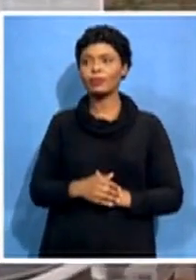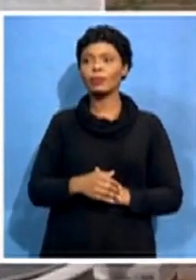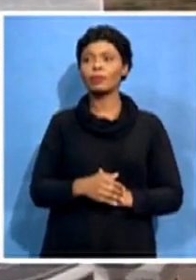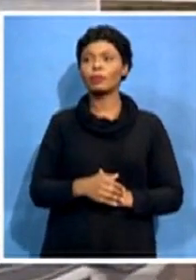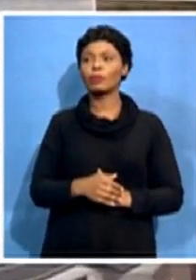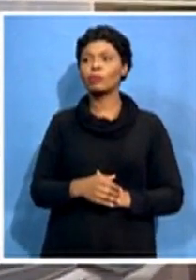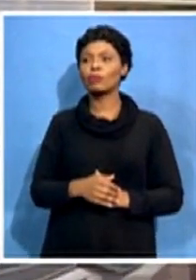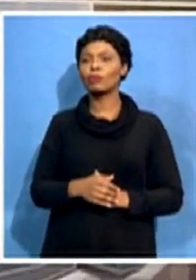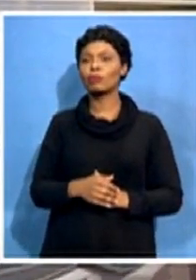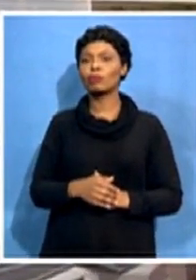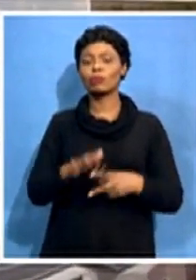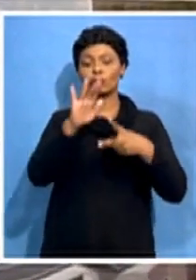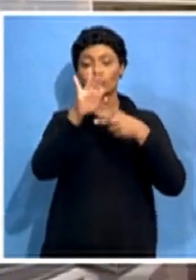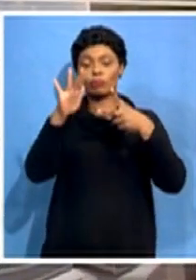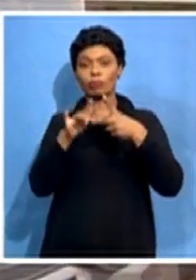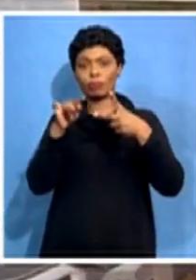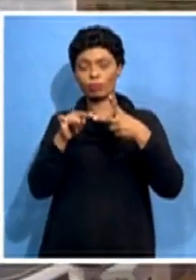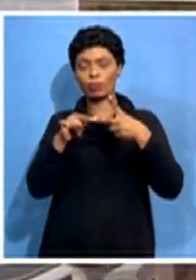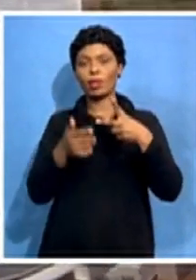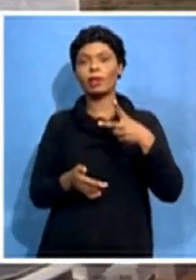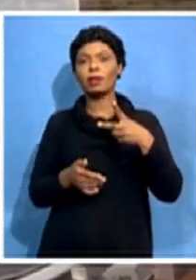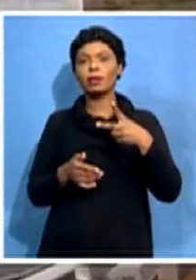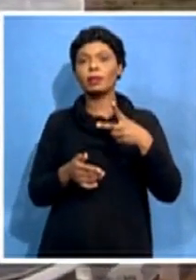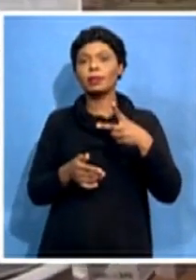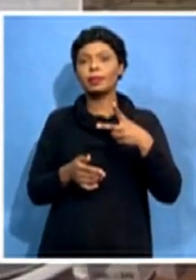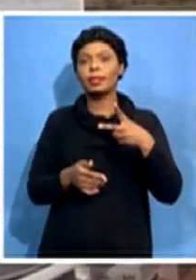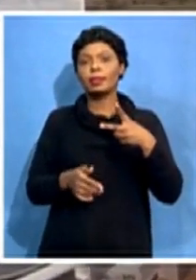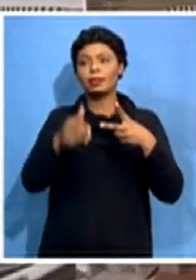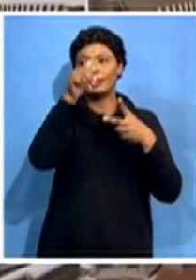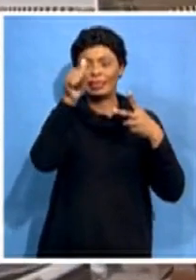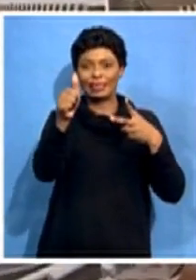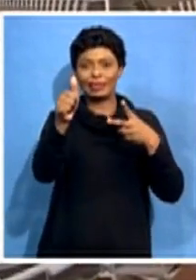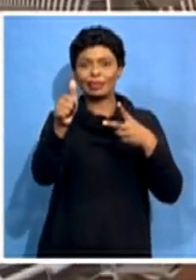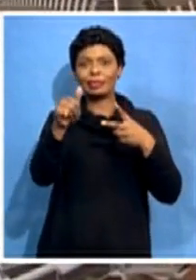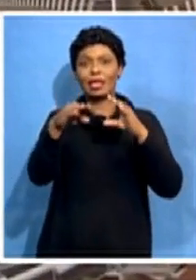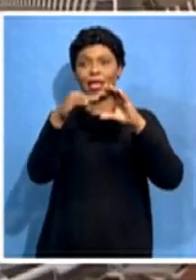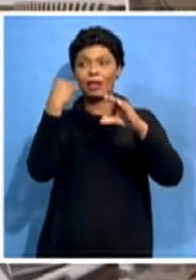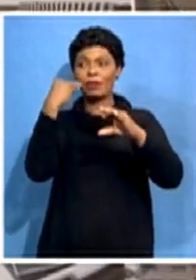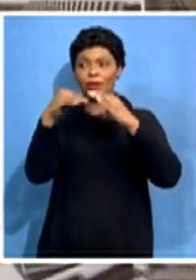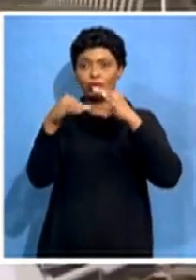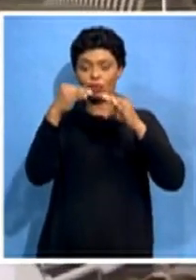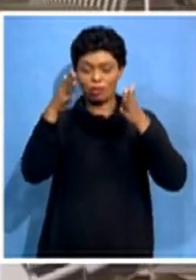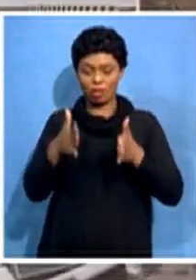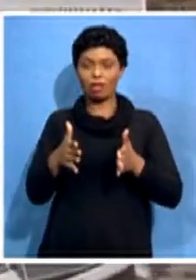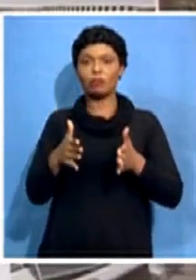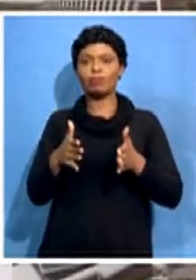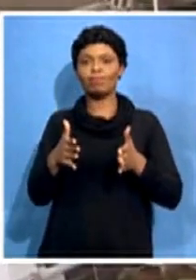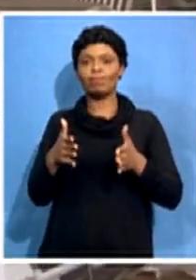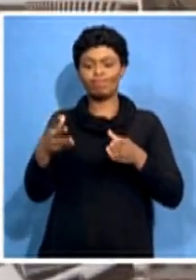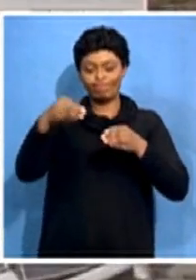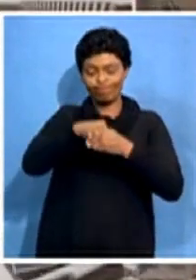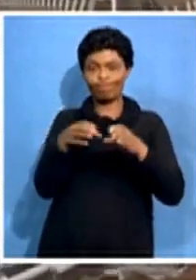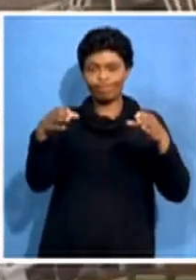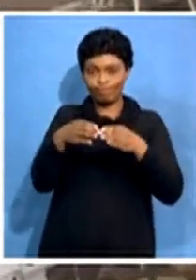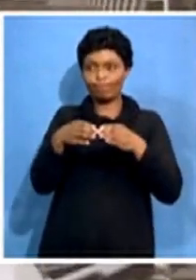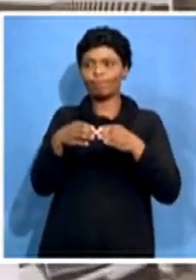is accommodating 6 investors, actually 7, with Thai Summit, who are building their own factory. But the ones that we are doing